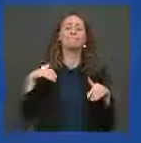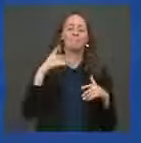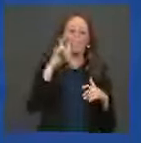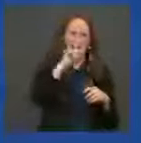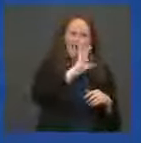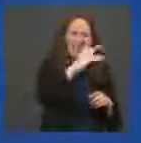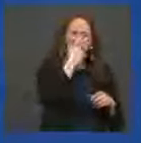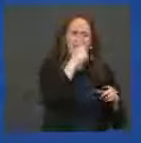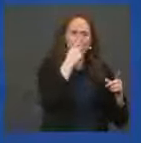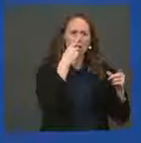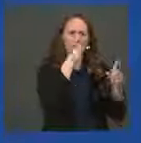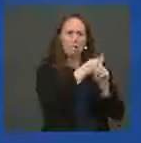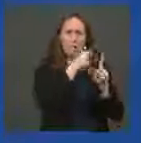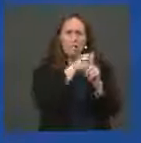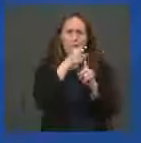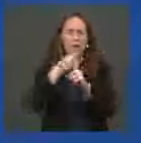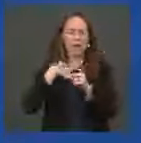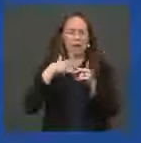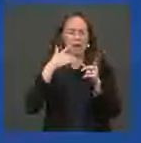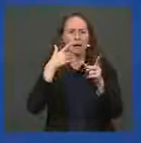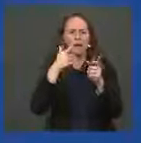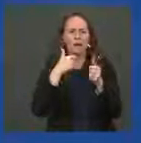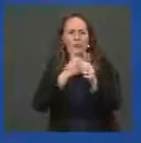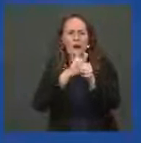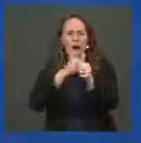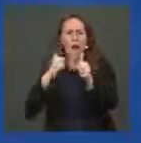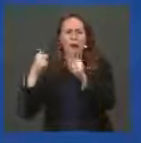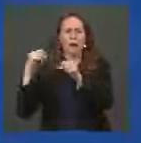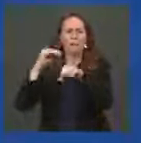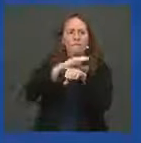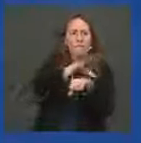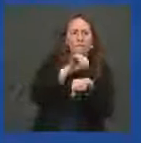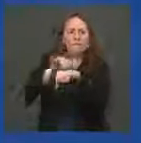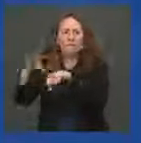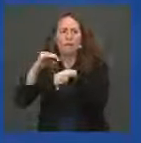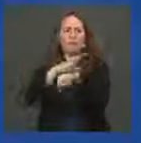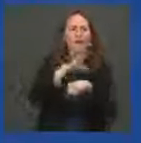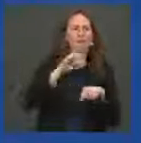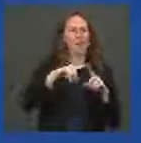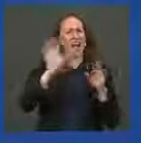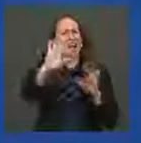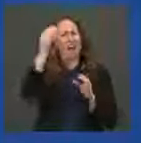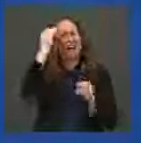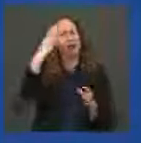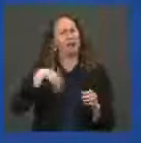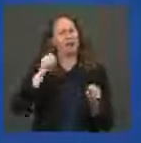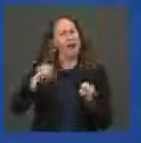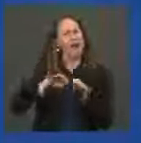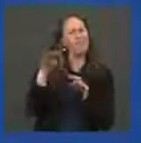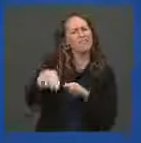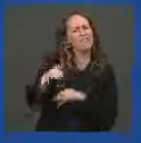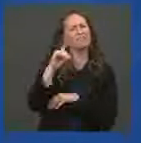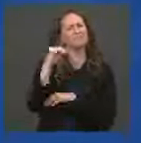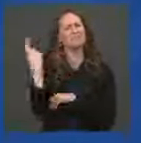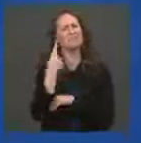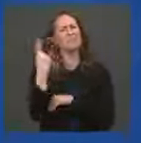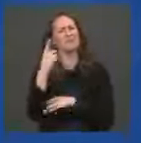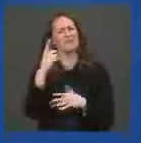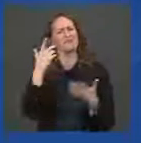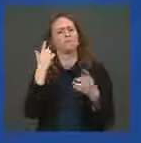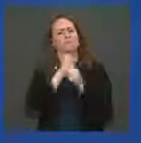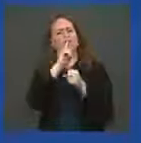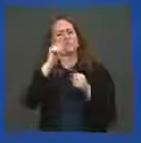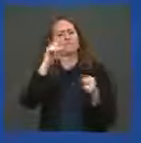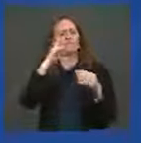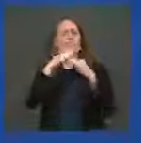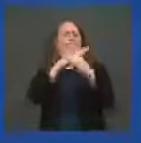every American. But it's fully within our capacity to act to make sure it never happens again. It's going to